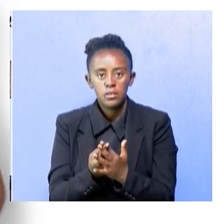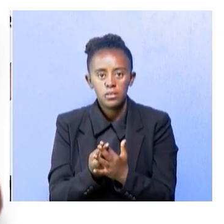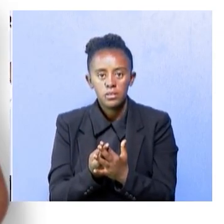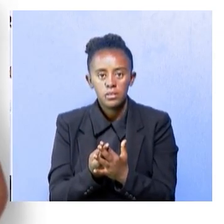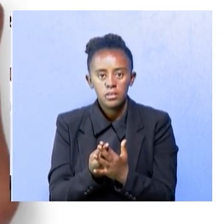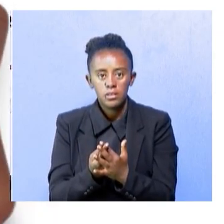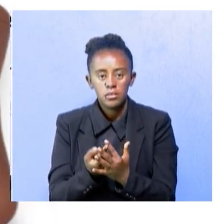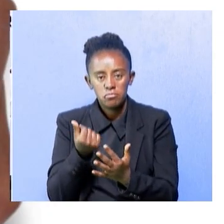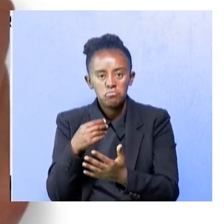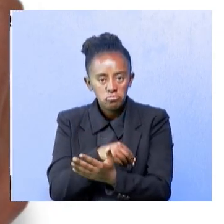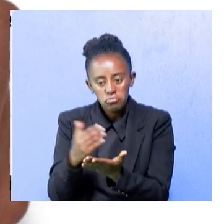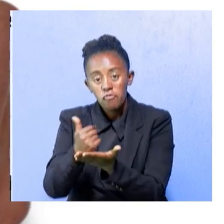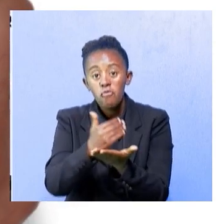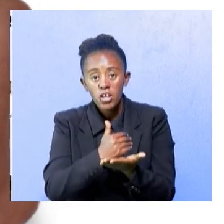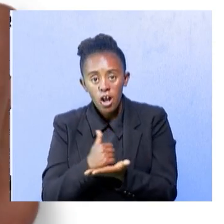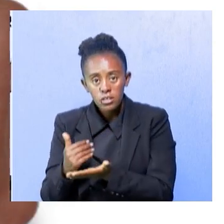fundraising